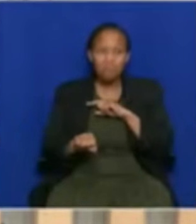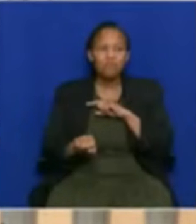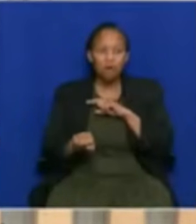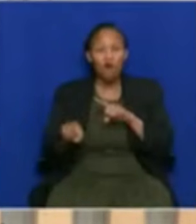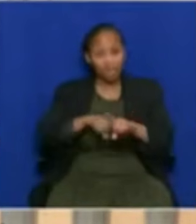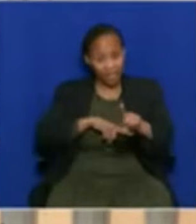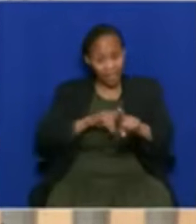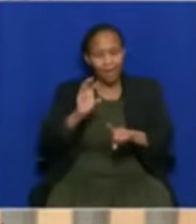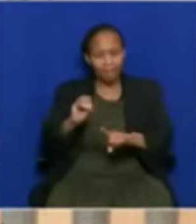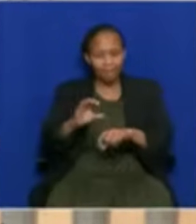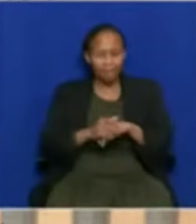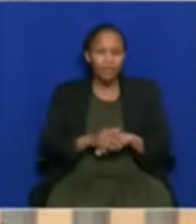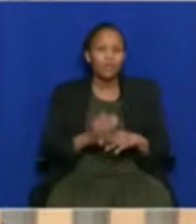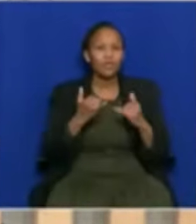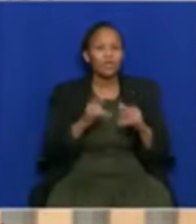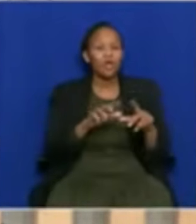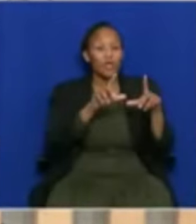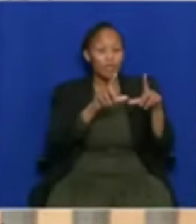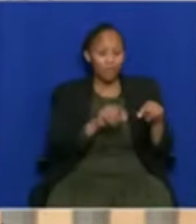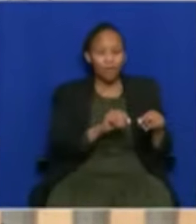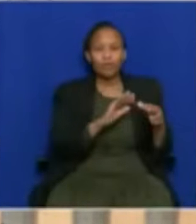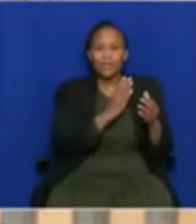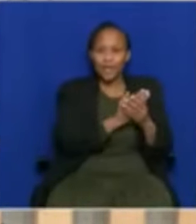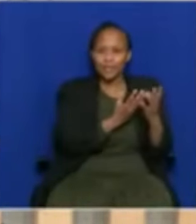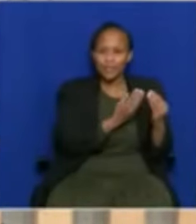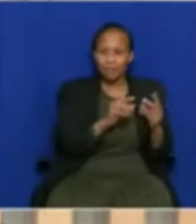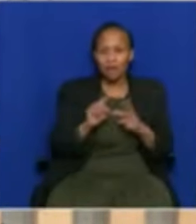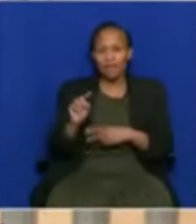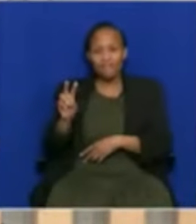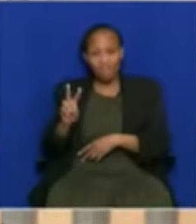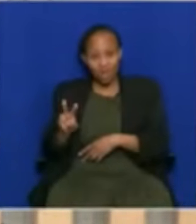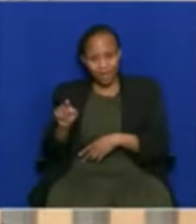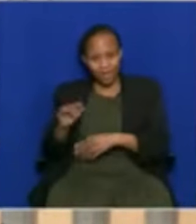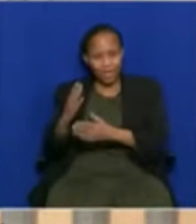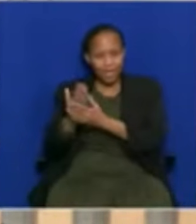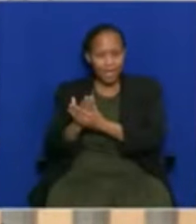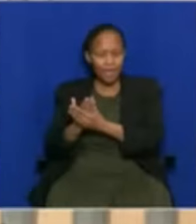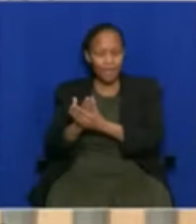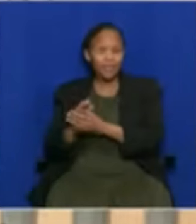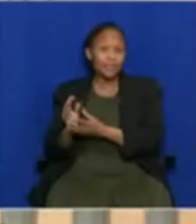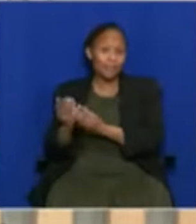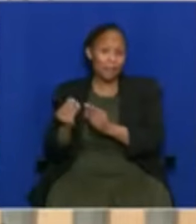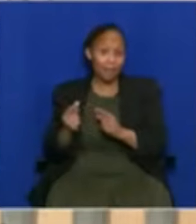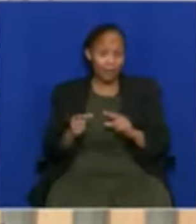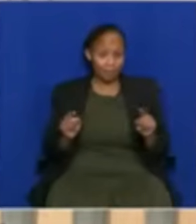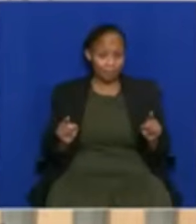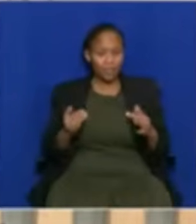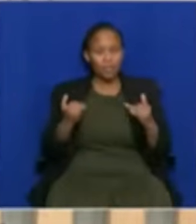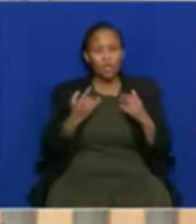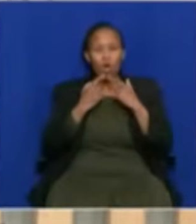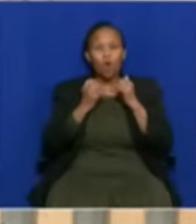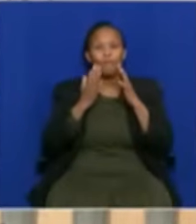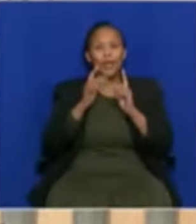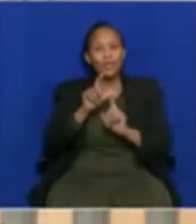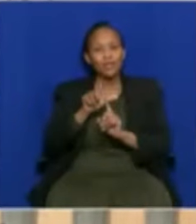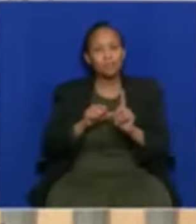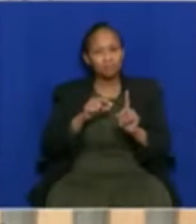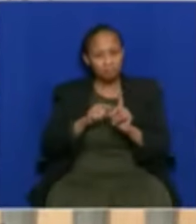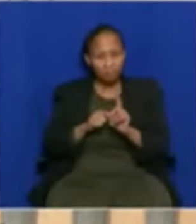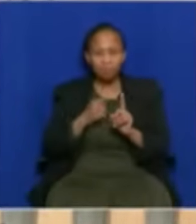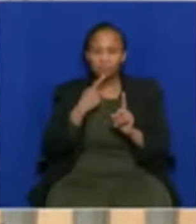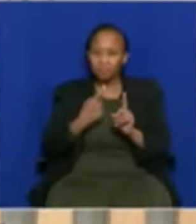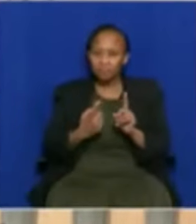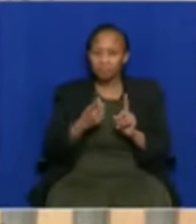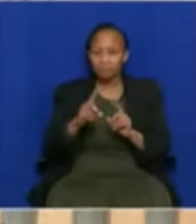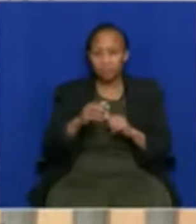Town CAS number and Valeria, and states that the complainant alleges, quote, None of the people